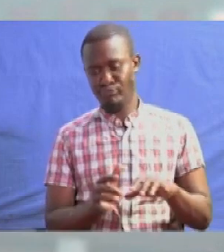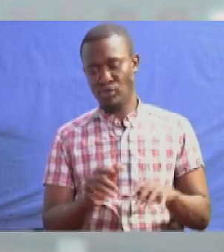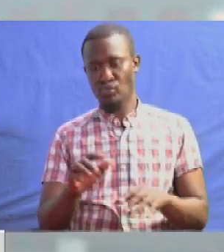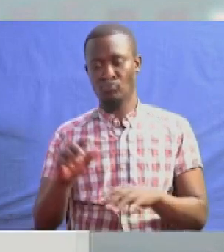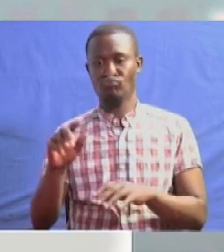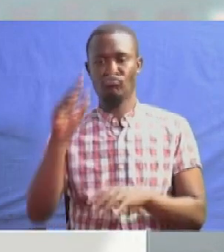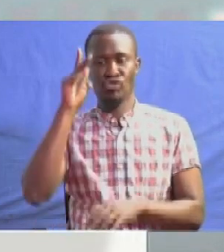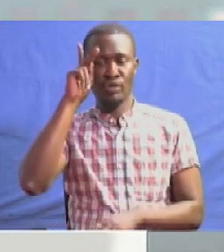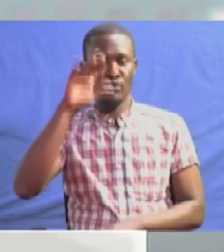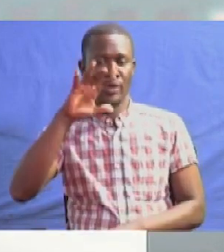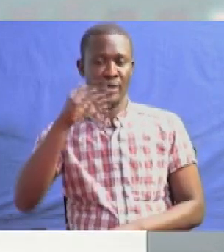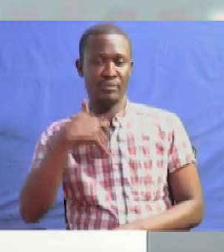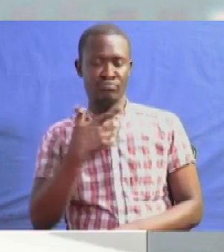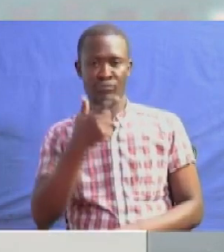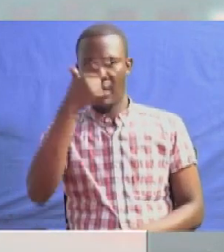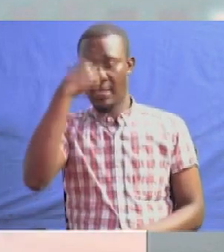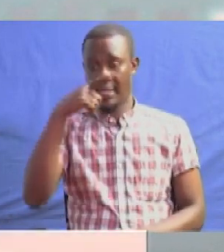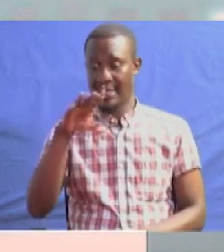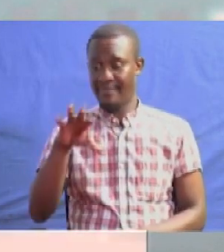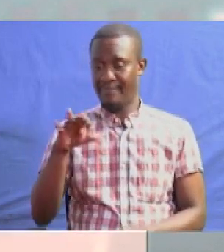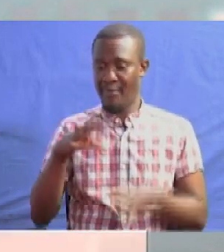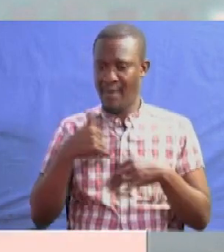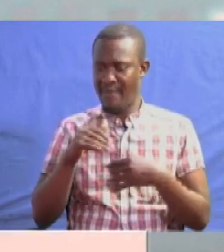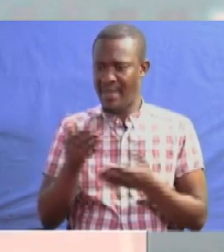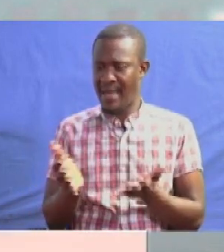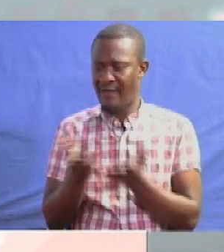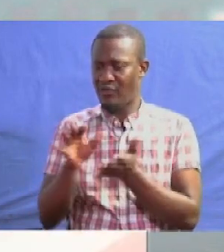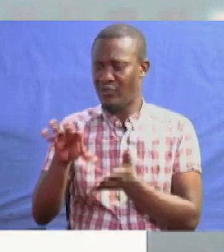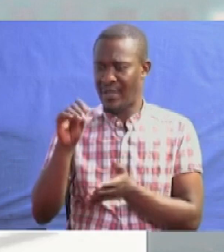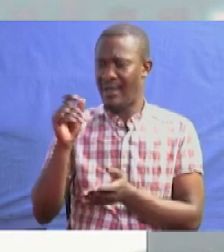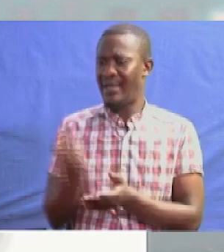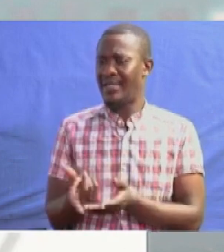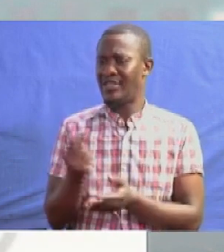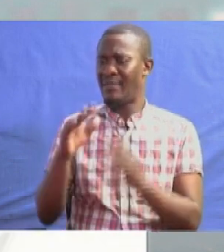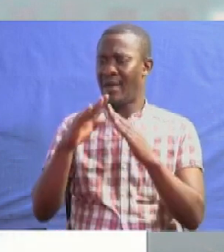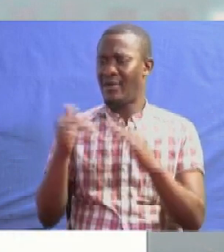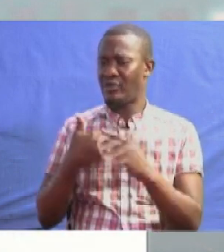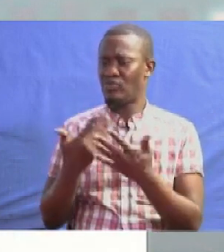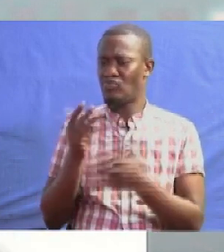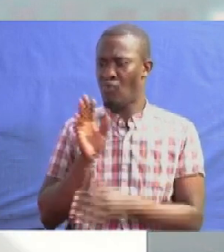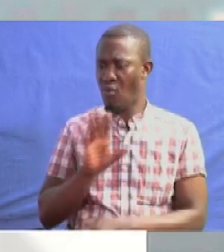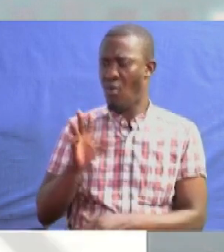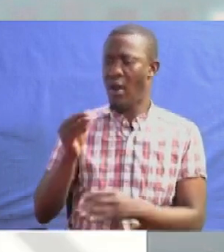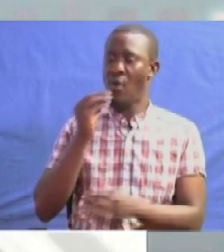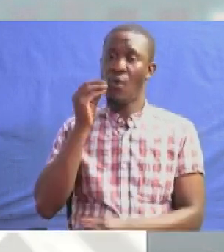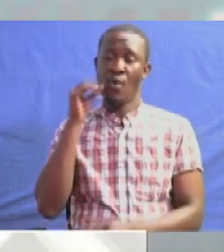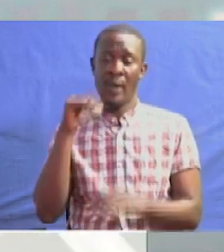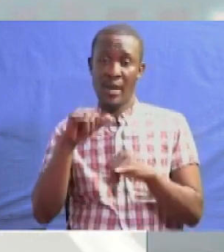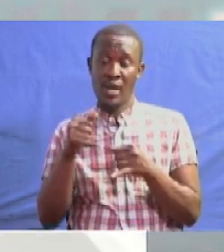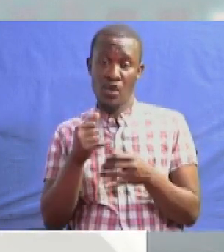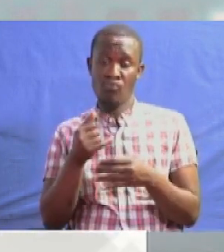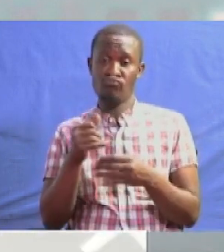Thika Town residents have been urged to take advantage of affordable housing to own a home in a newly constructed housing